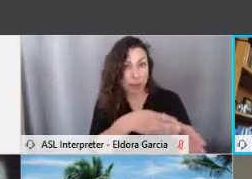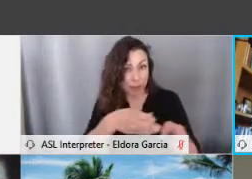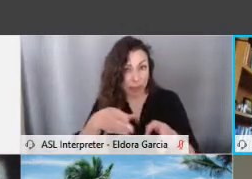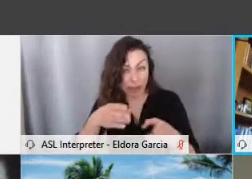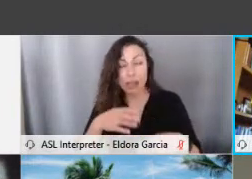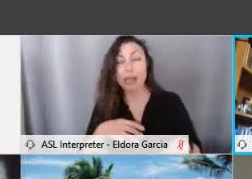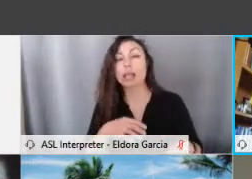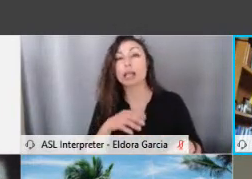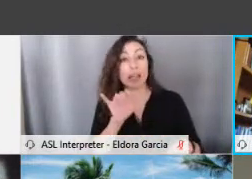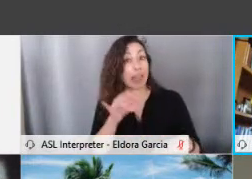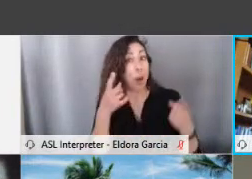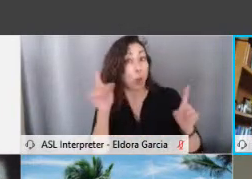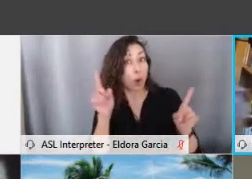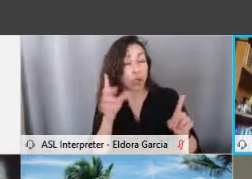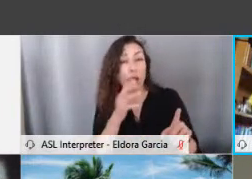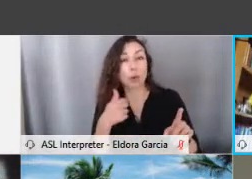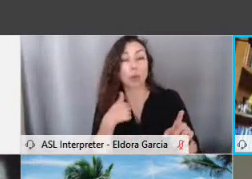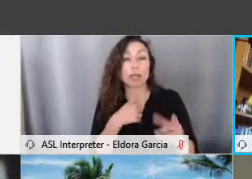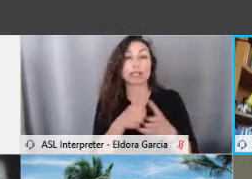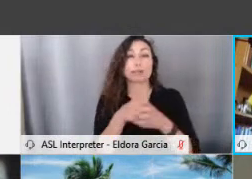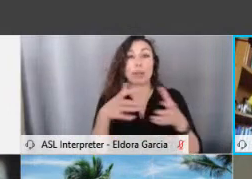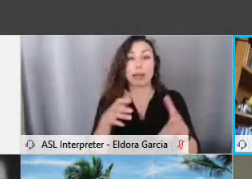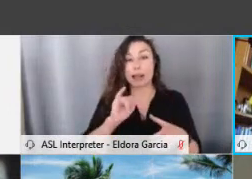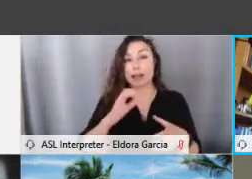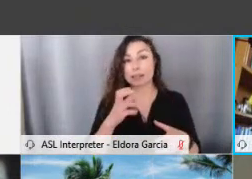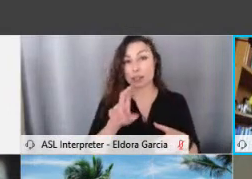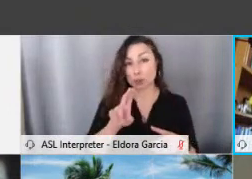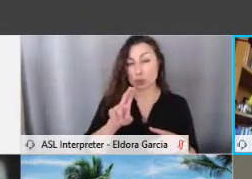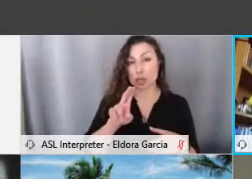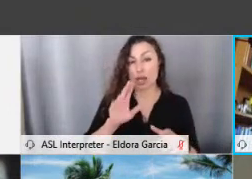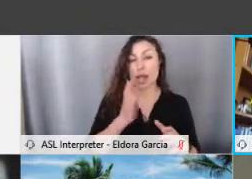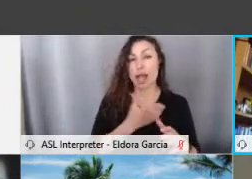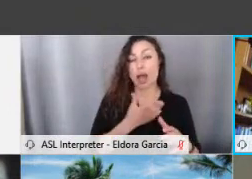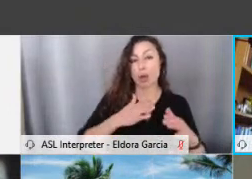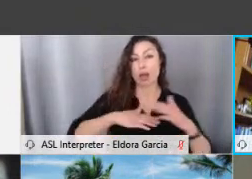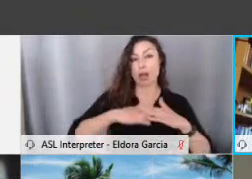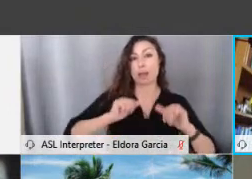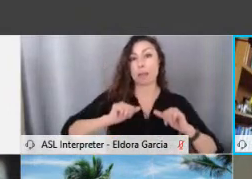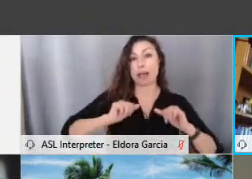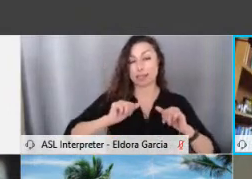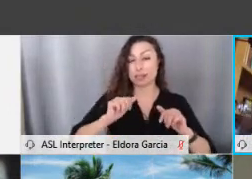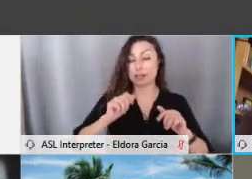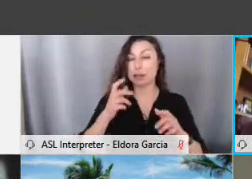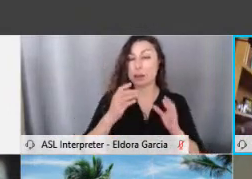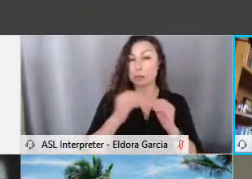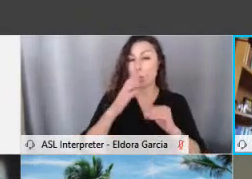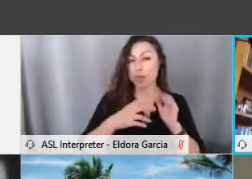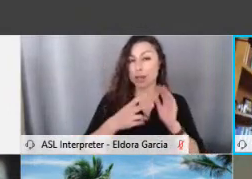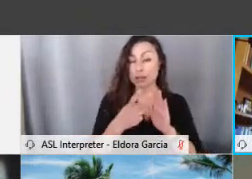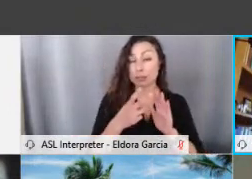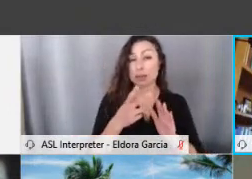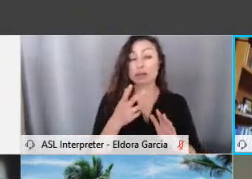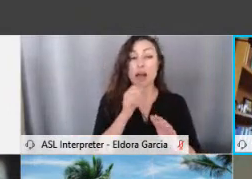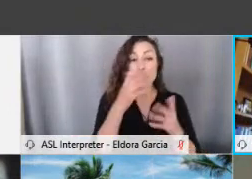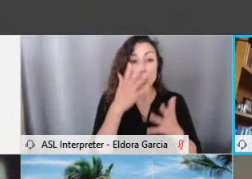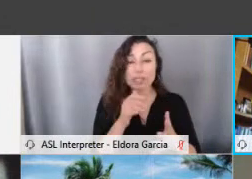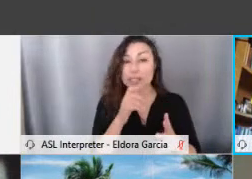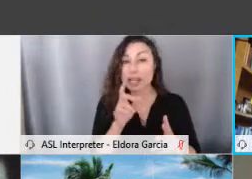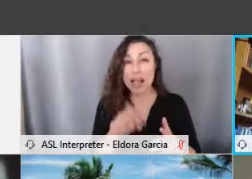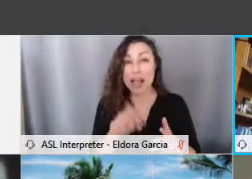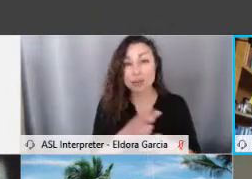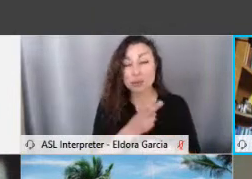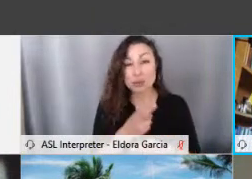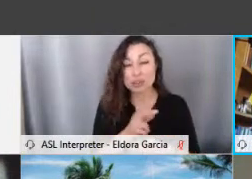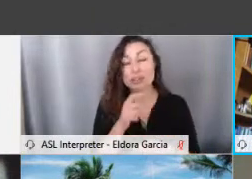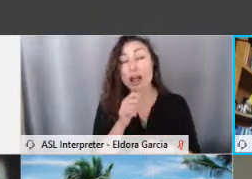so that worked. And we've expanded ICU capacity, more than doubled it. Fortunately, we haven't had to use it all. And so